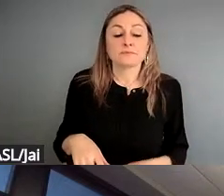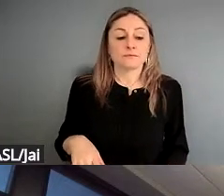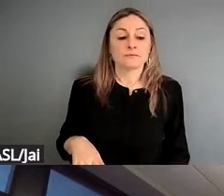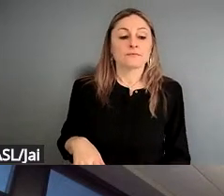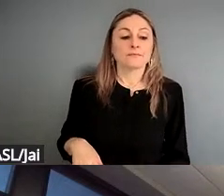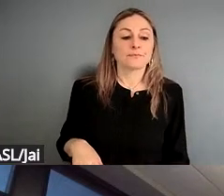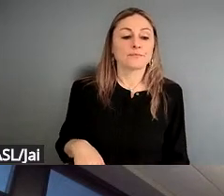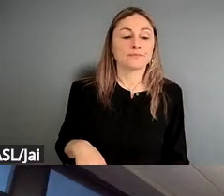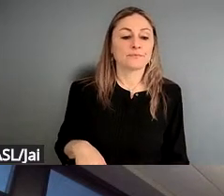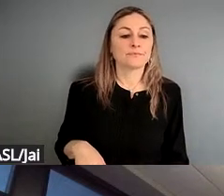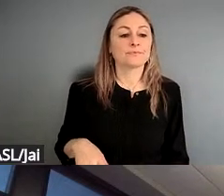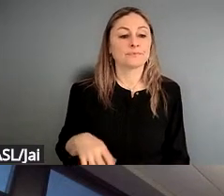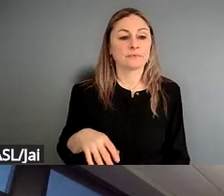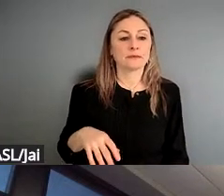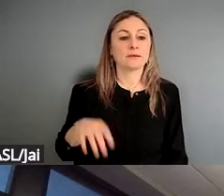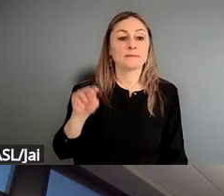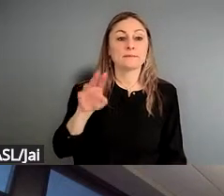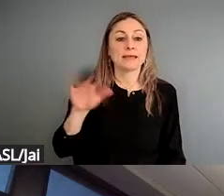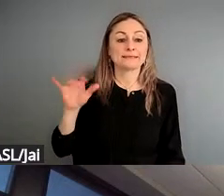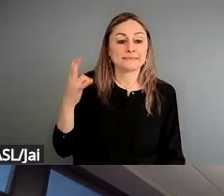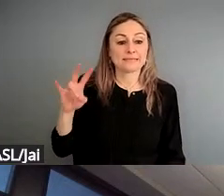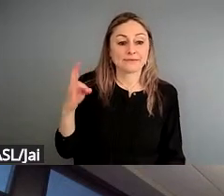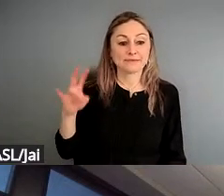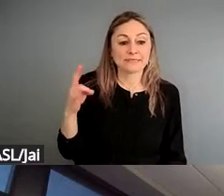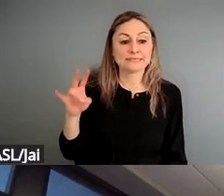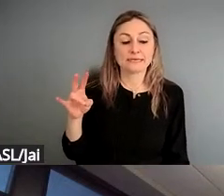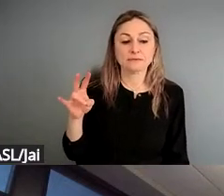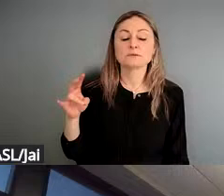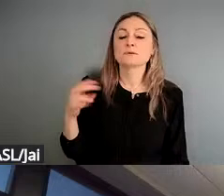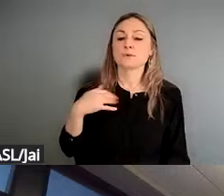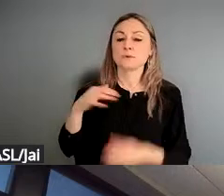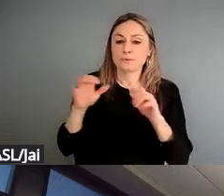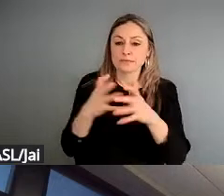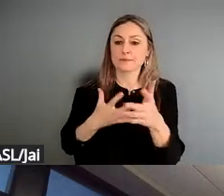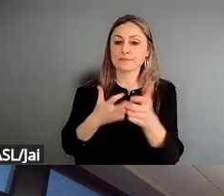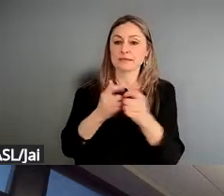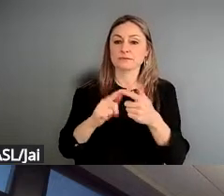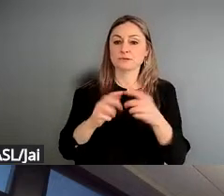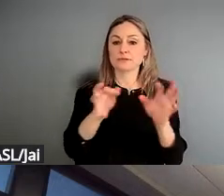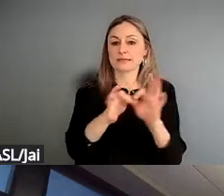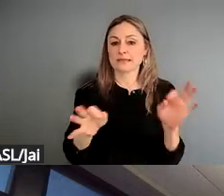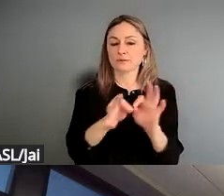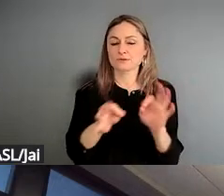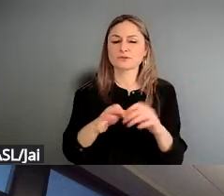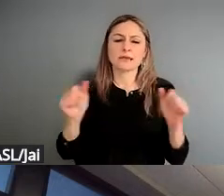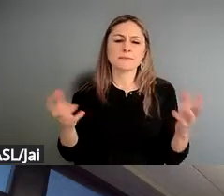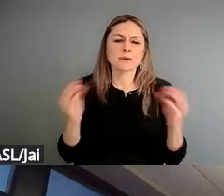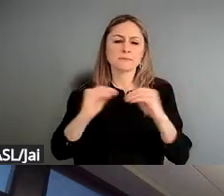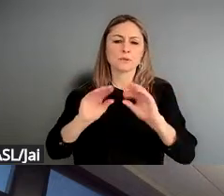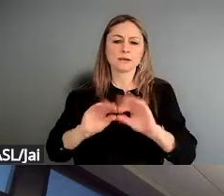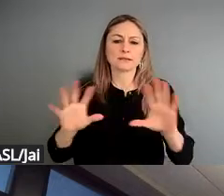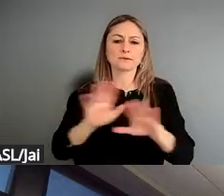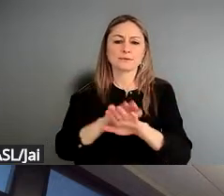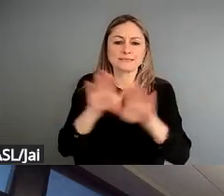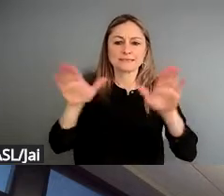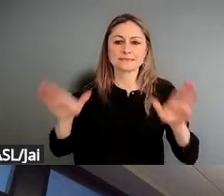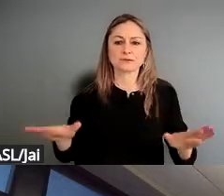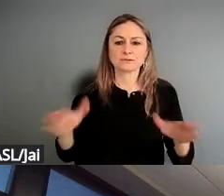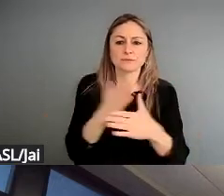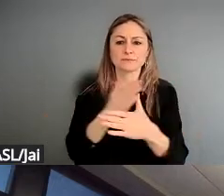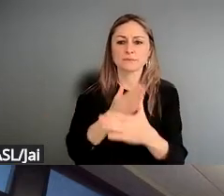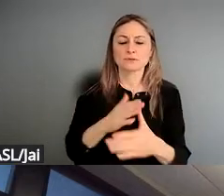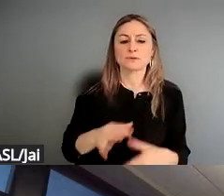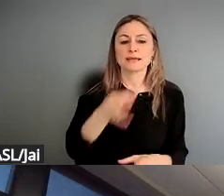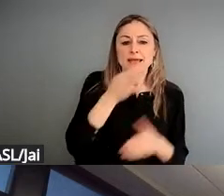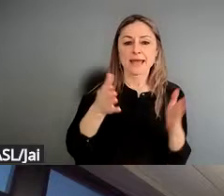17, there was we made an update to the language so that there could be a more clear distinction between